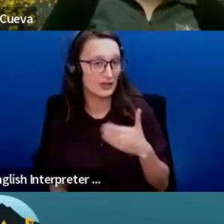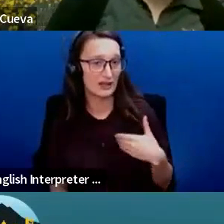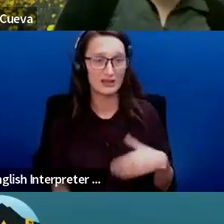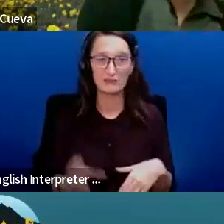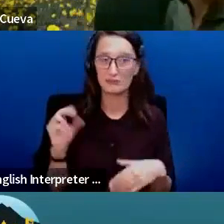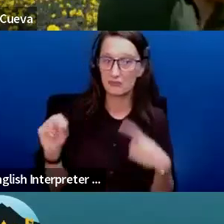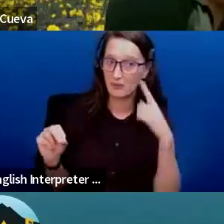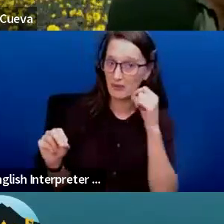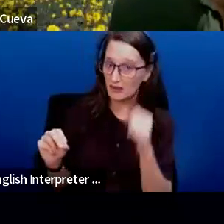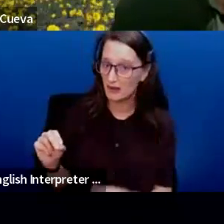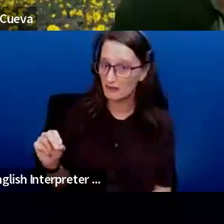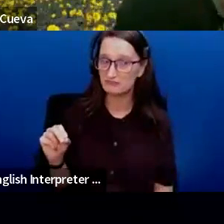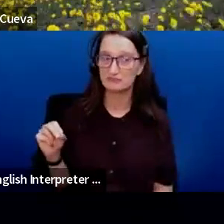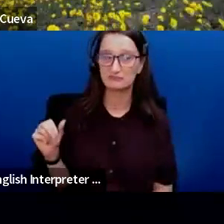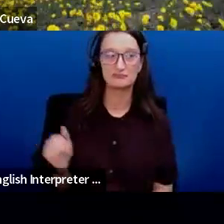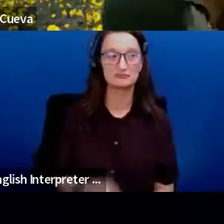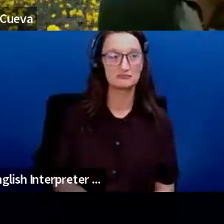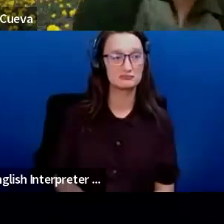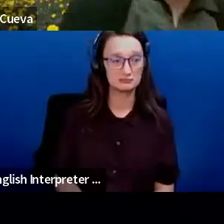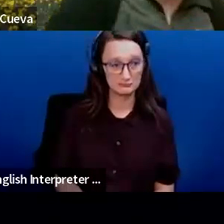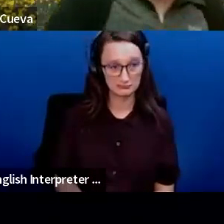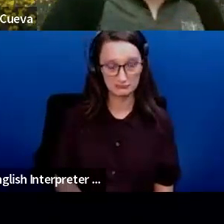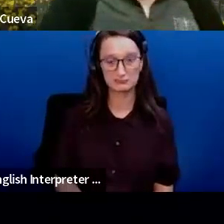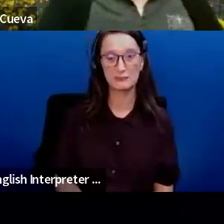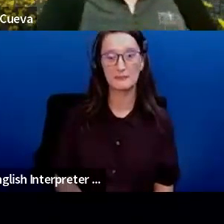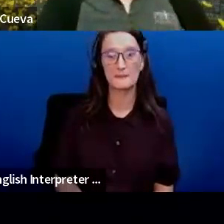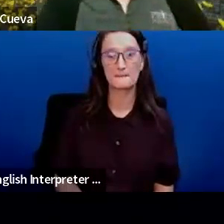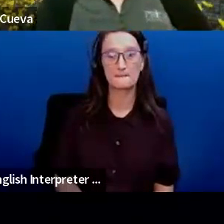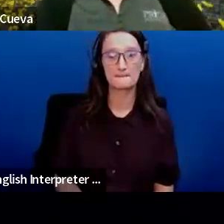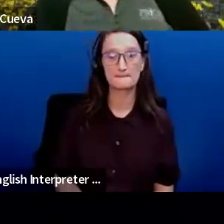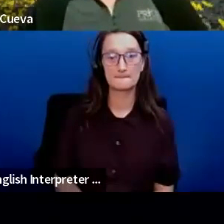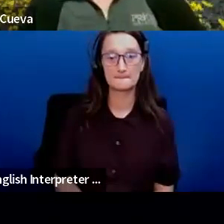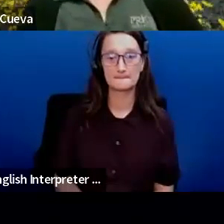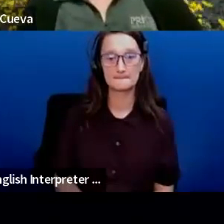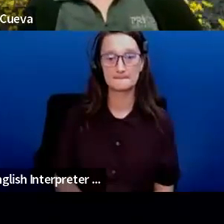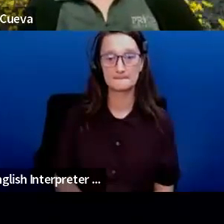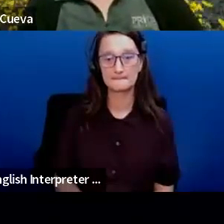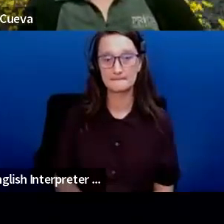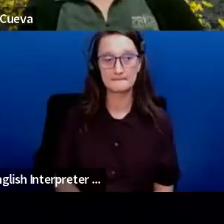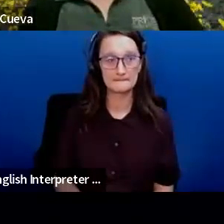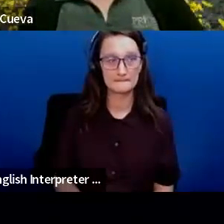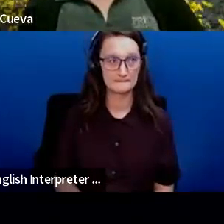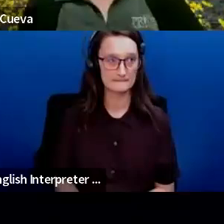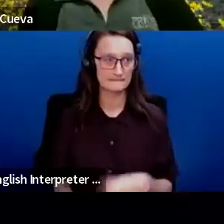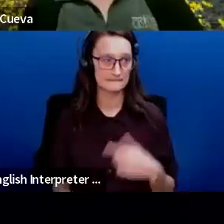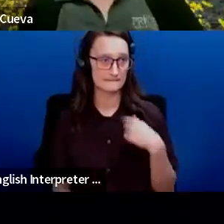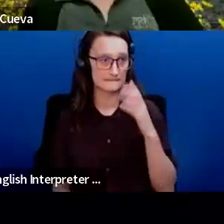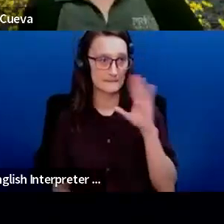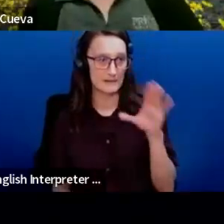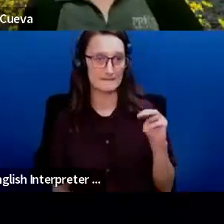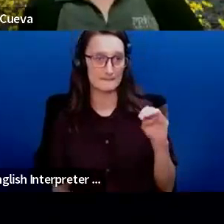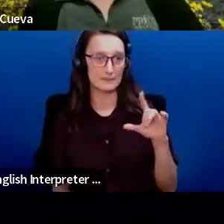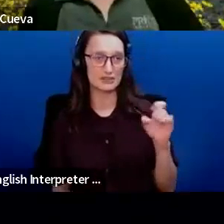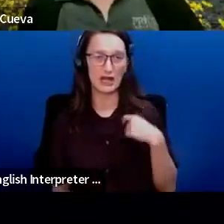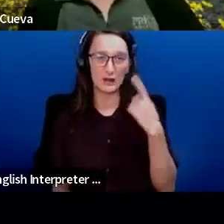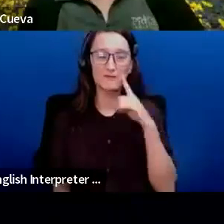No? Don't think so. All right. Nope. Well, I would and just add, John, for yes, our go ahead. providers with the provider directory, just make